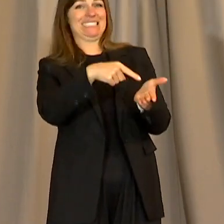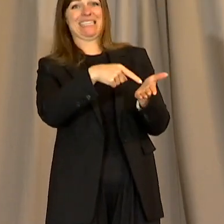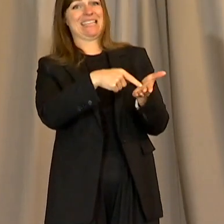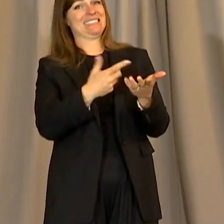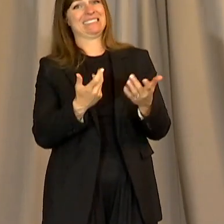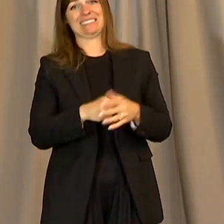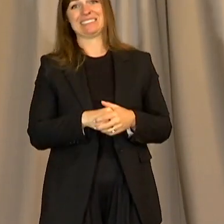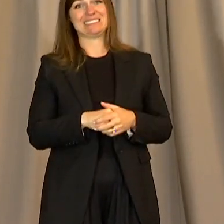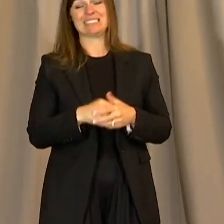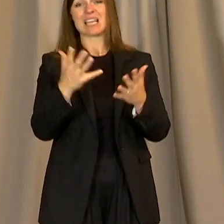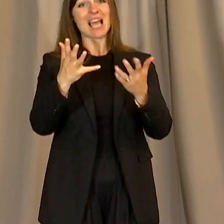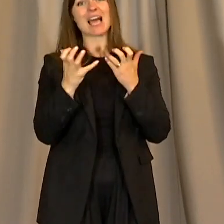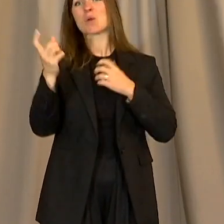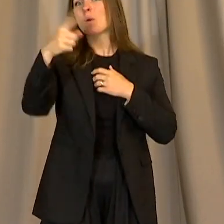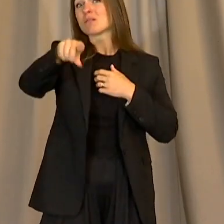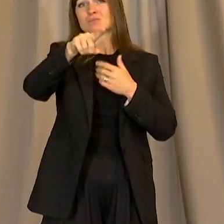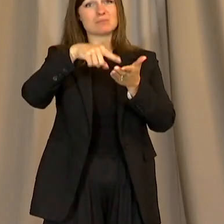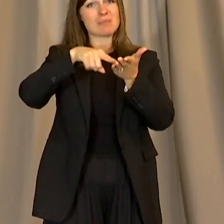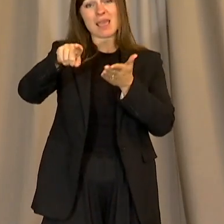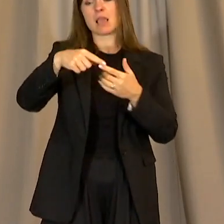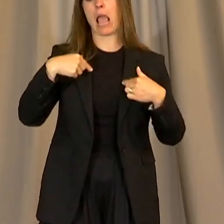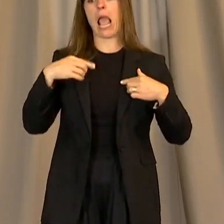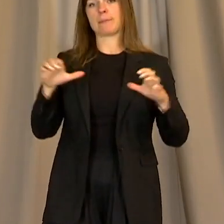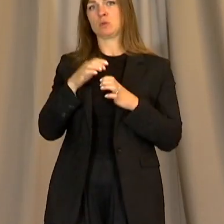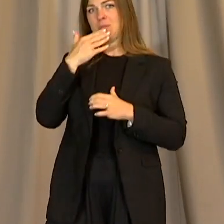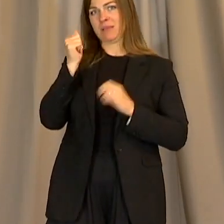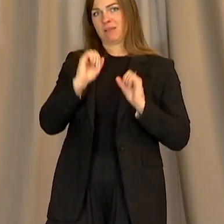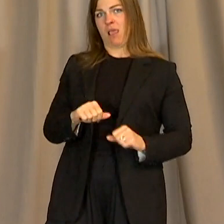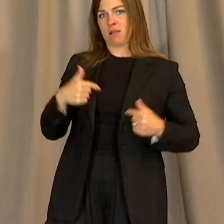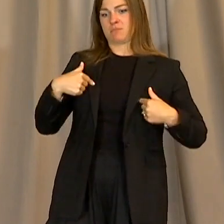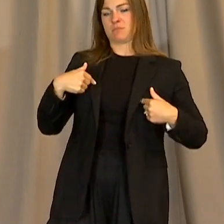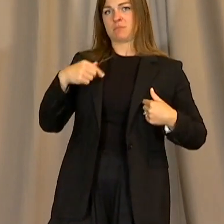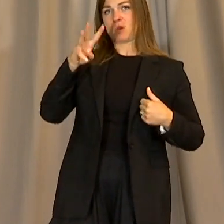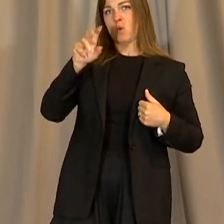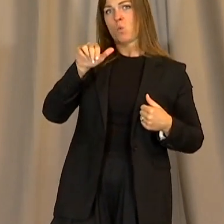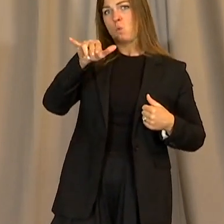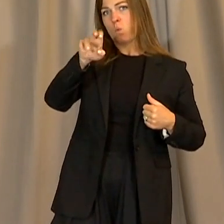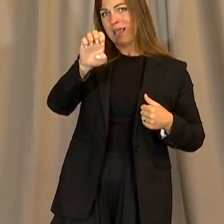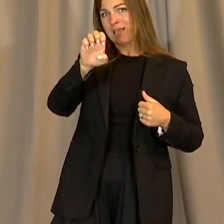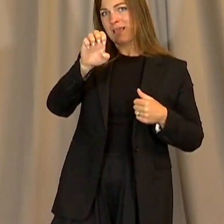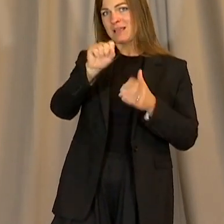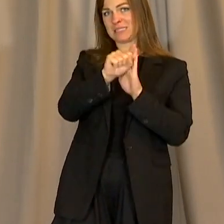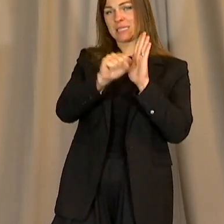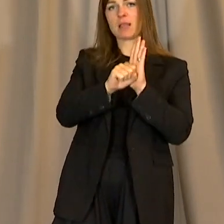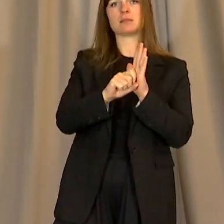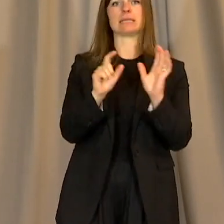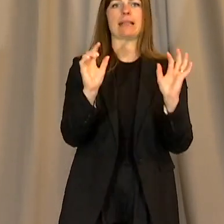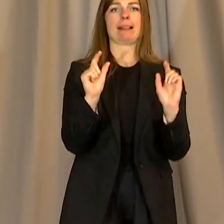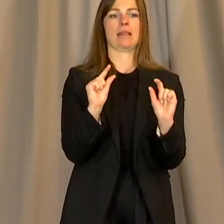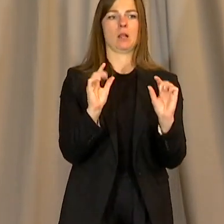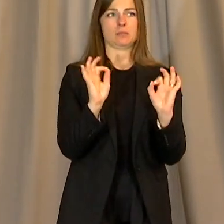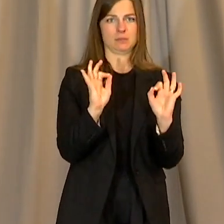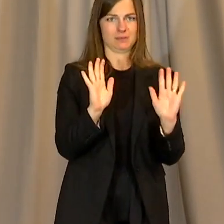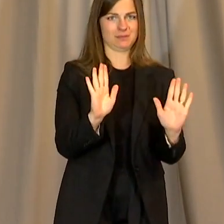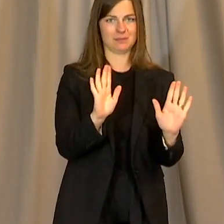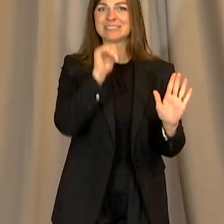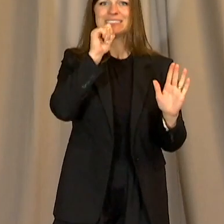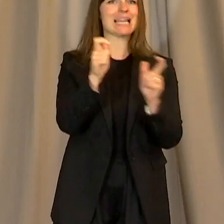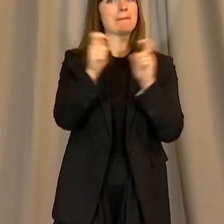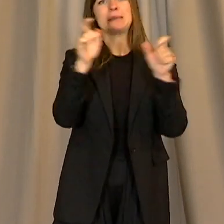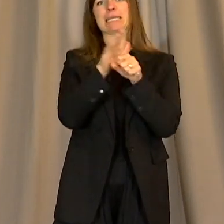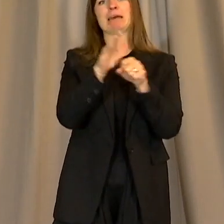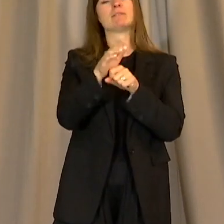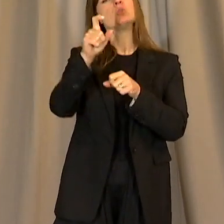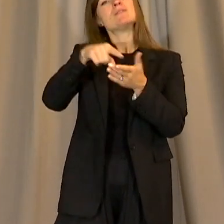want you to have to pay. So I'm doing my part at Wayne State, my little part. It's not big enough, but pay people a